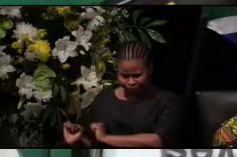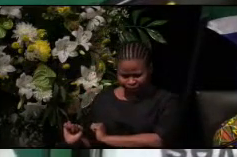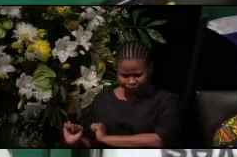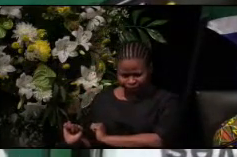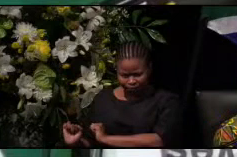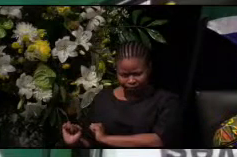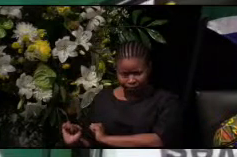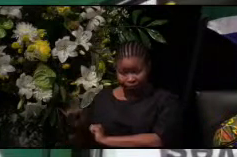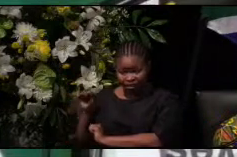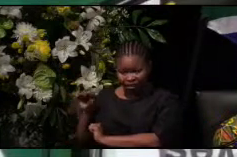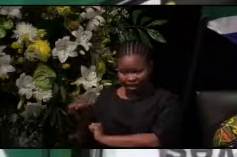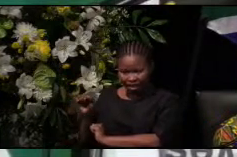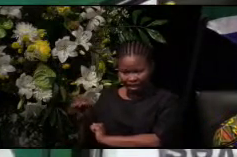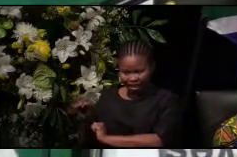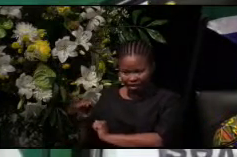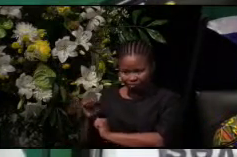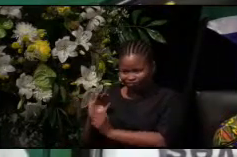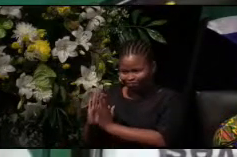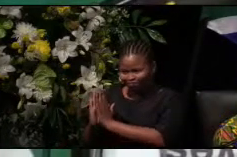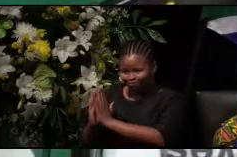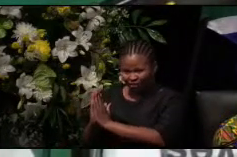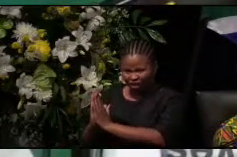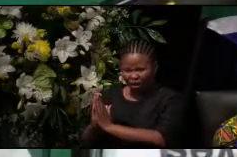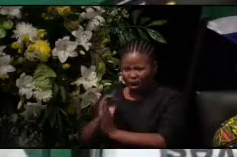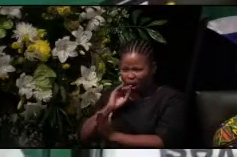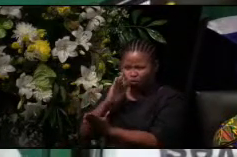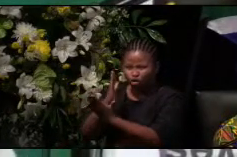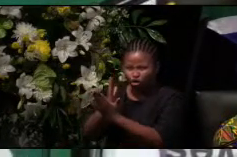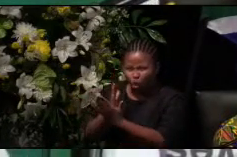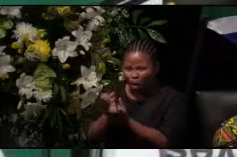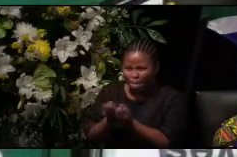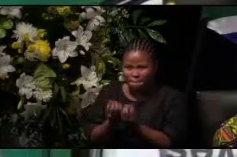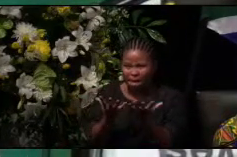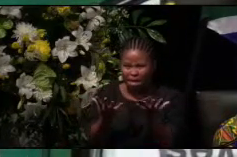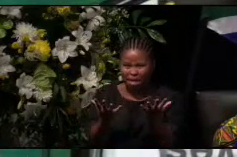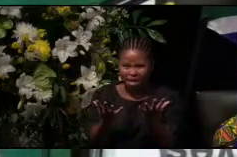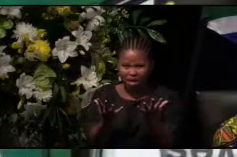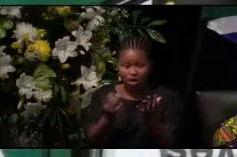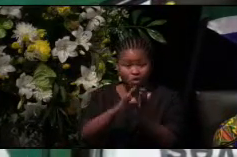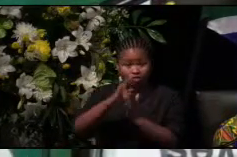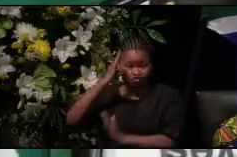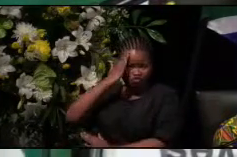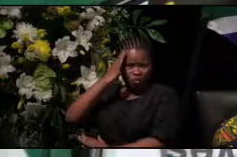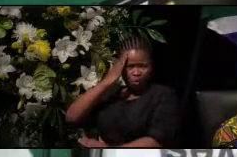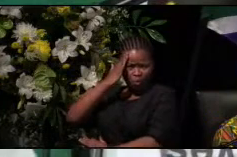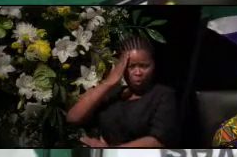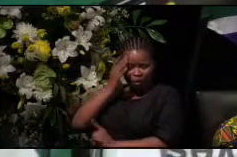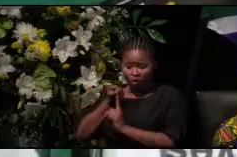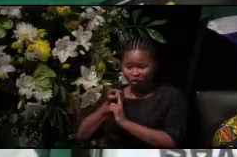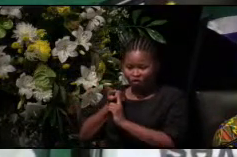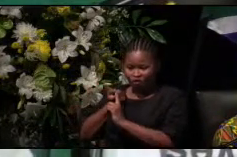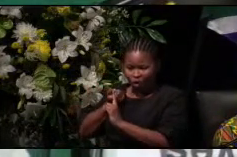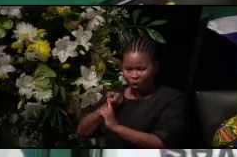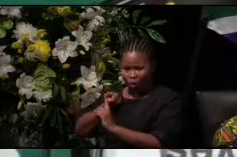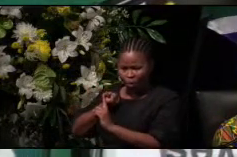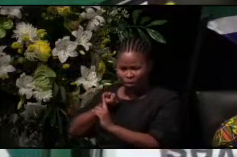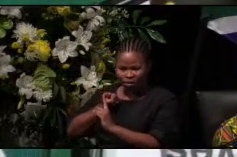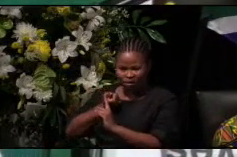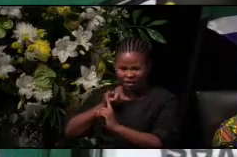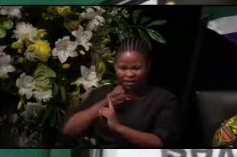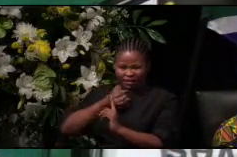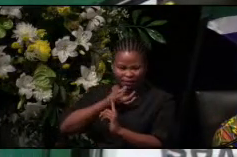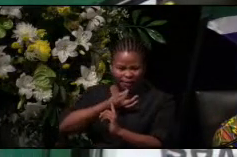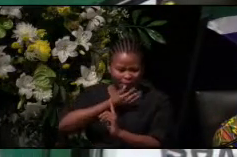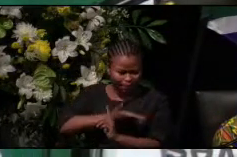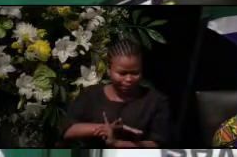this is a quotation that I'm sure many of us know from Yusuf dad when